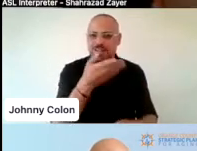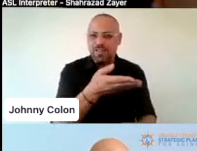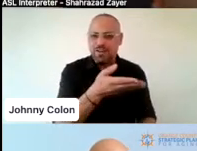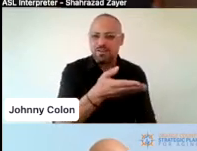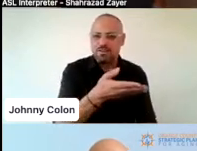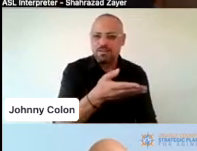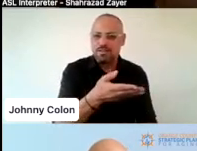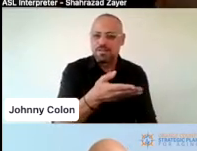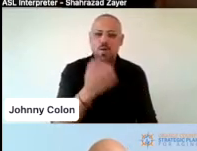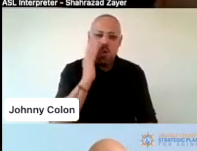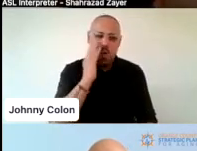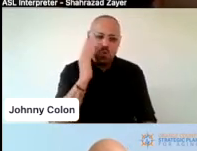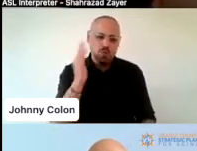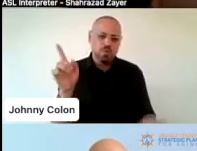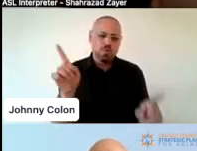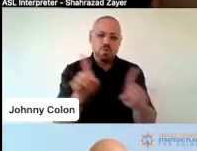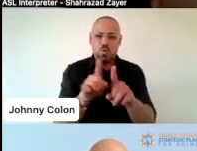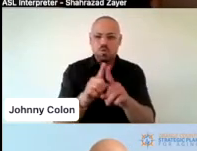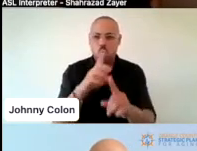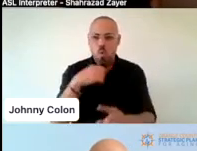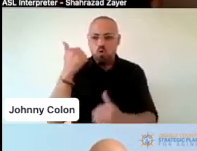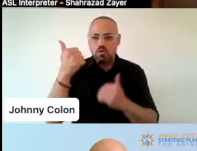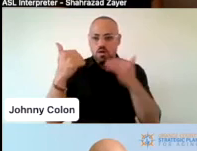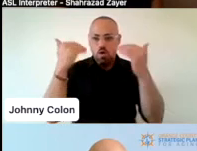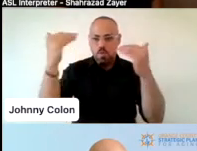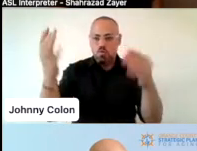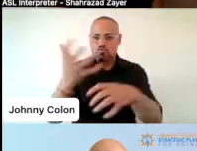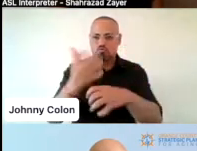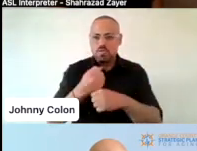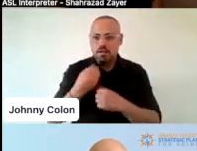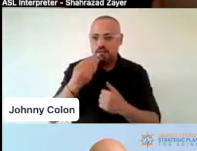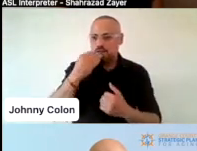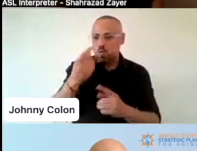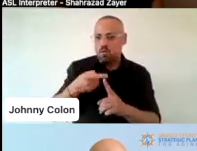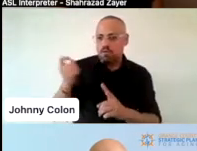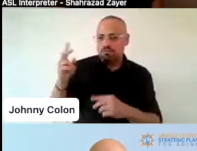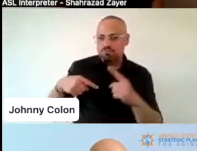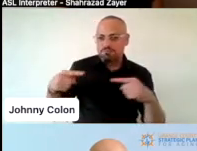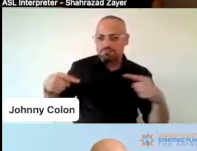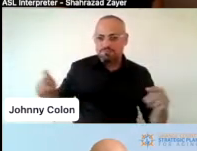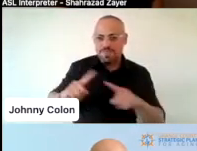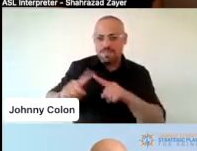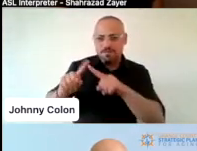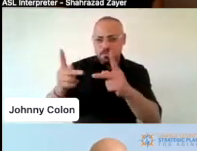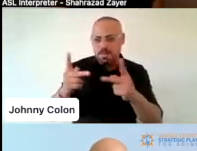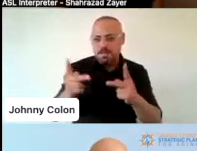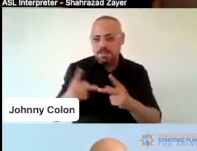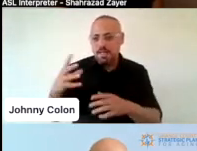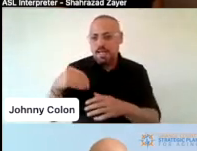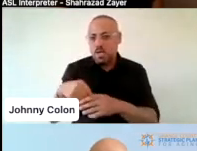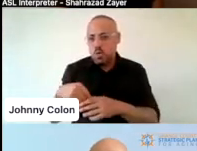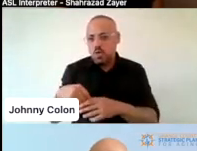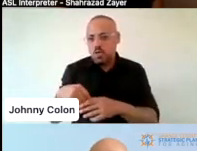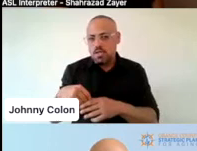We also know that older adults receive food from a variety of other places, including, I'm going to click back over